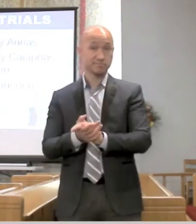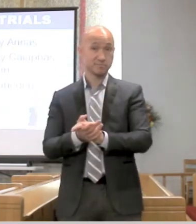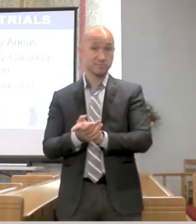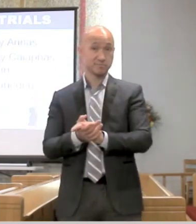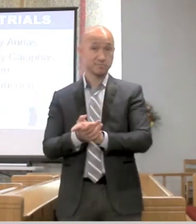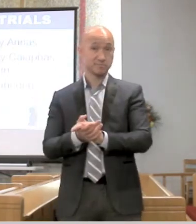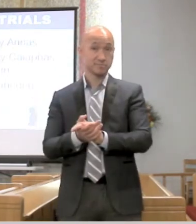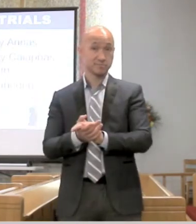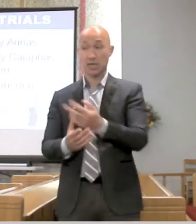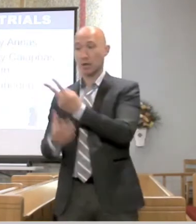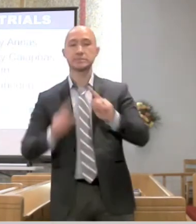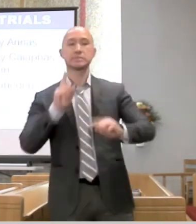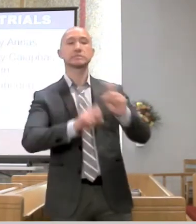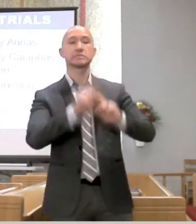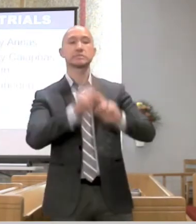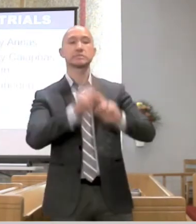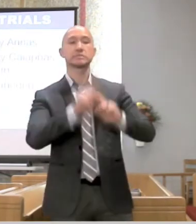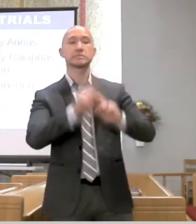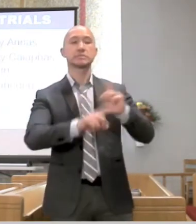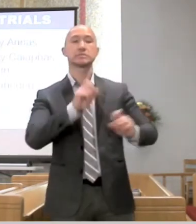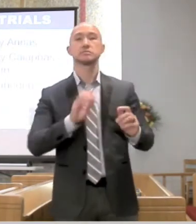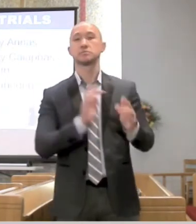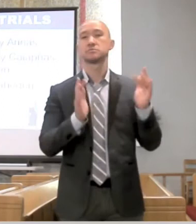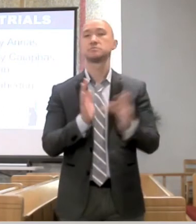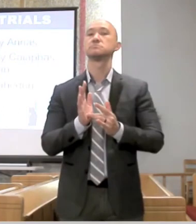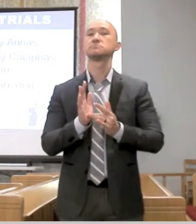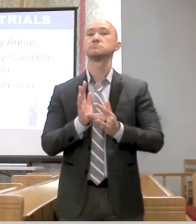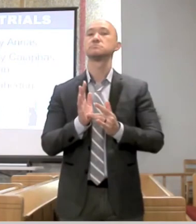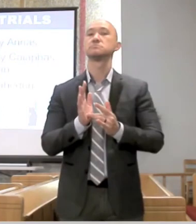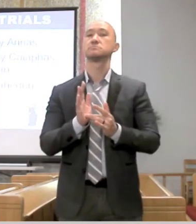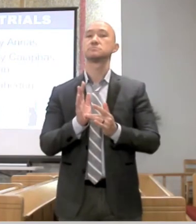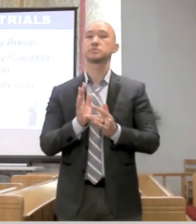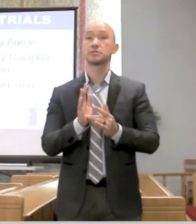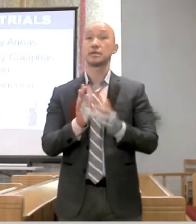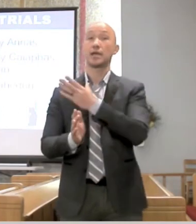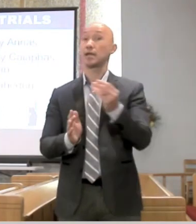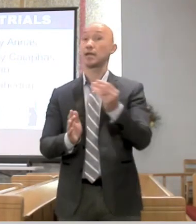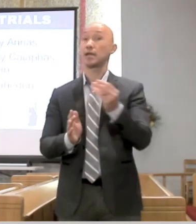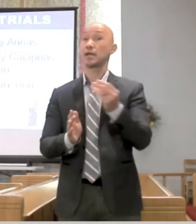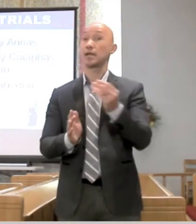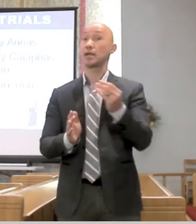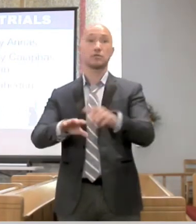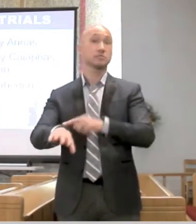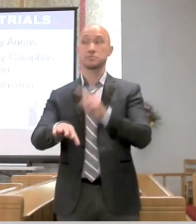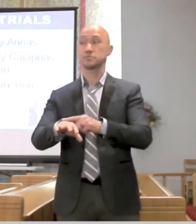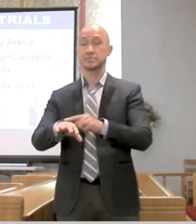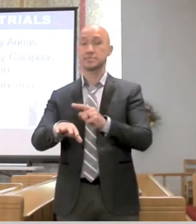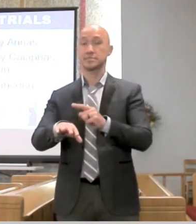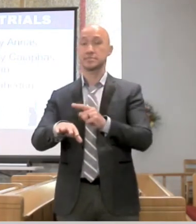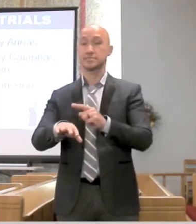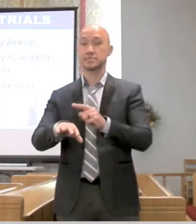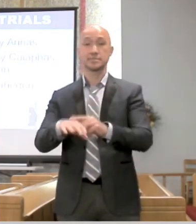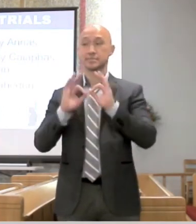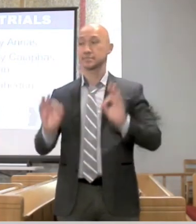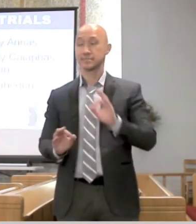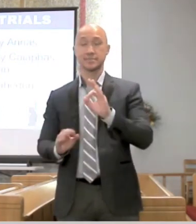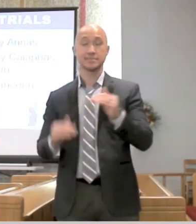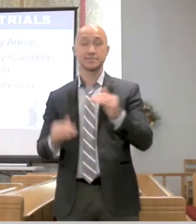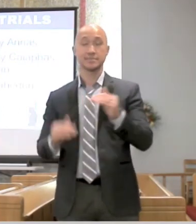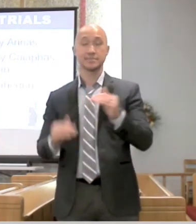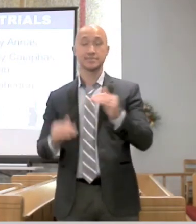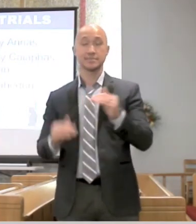interrogate Jesus on these things, which the high priest had been waiting to do this for a long time. They wanted to get a hold of